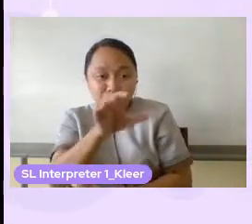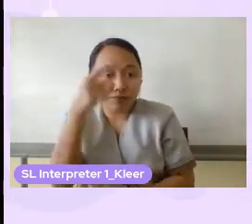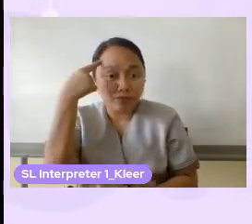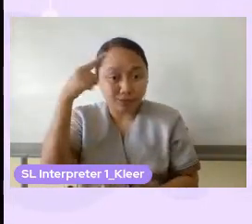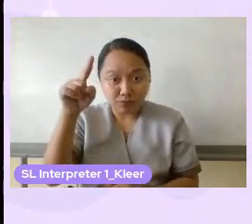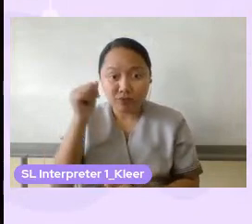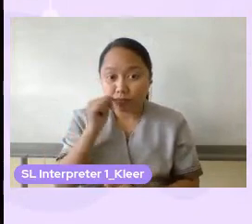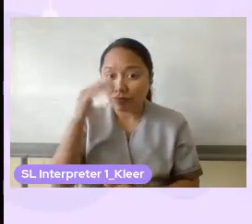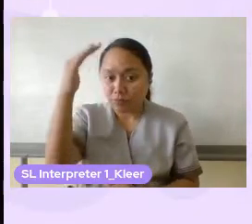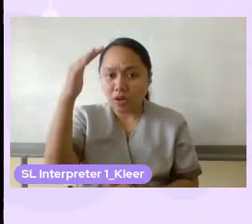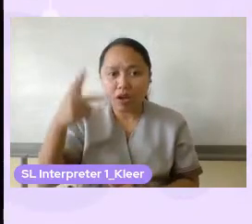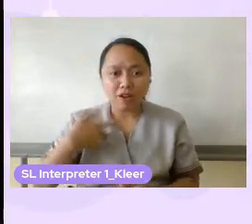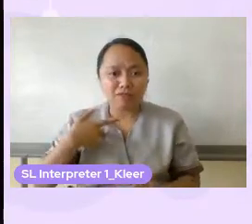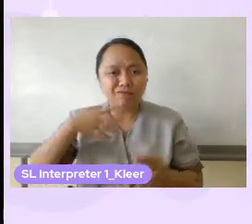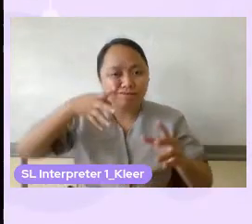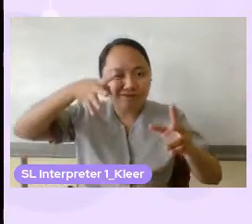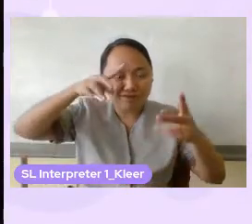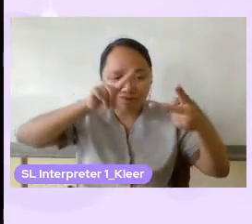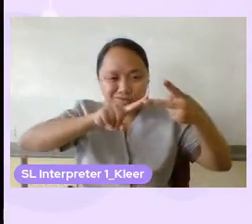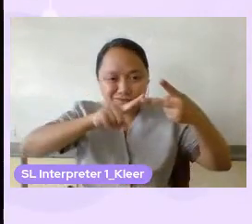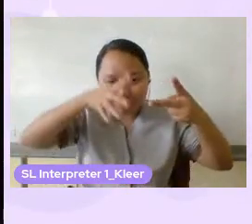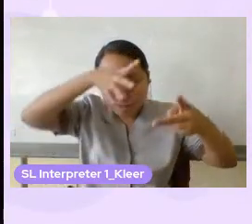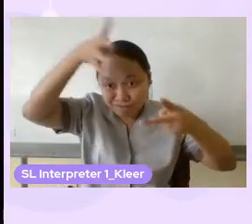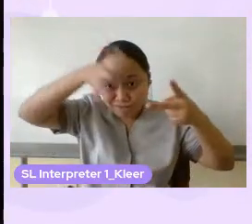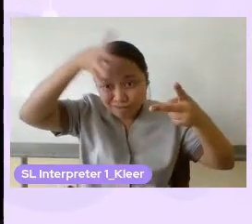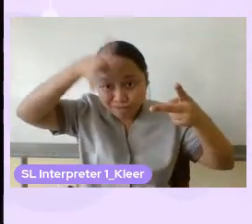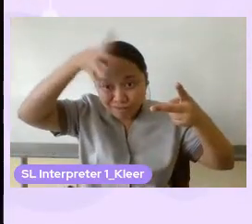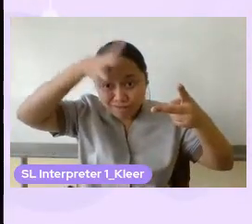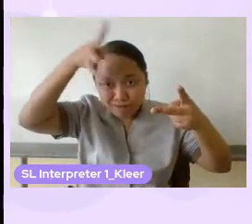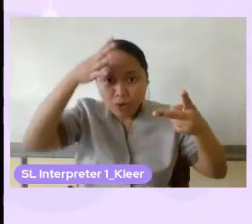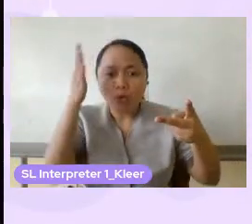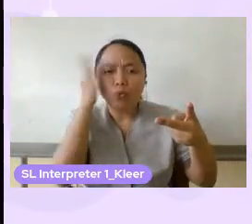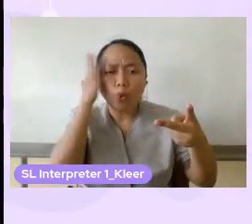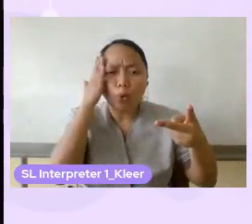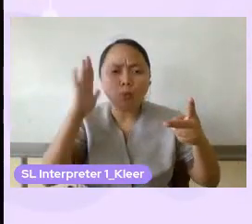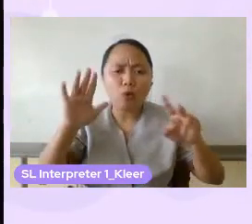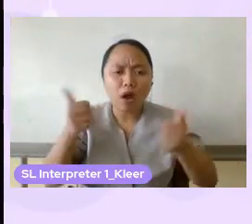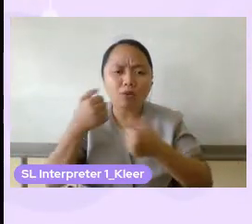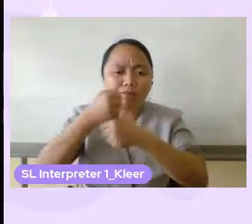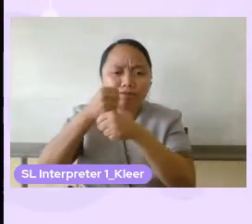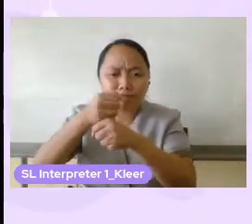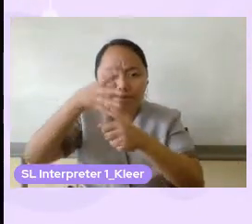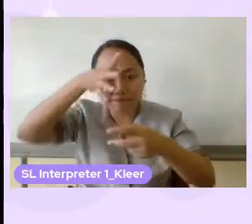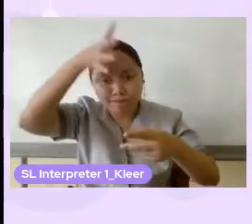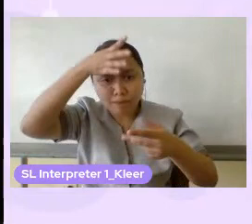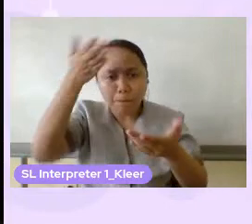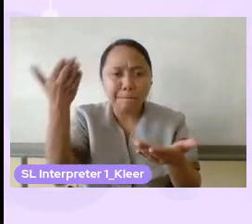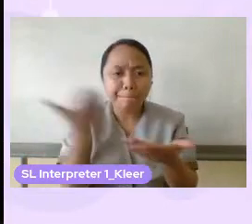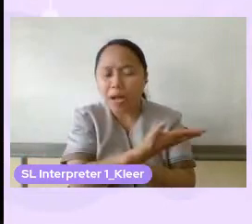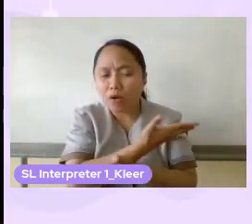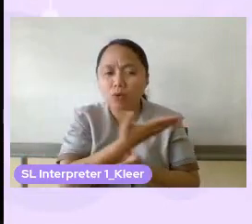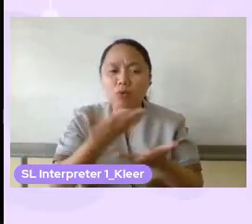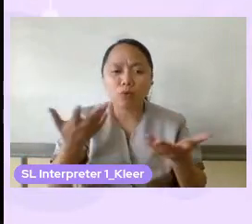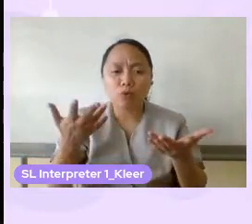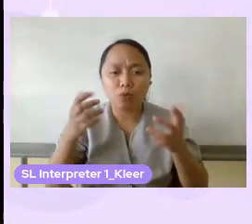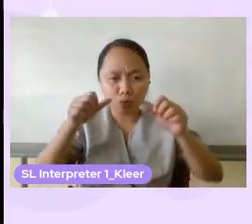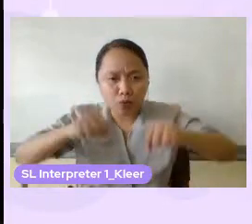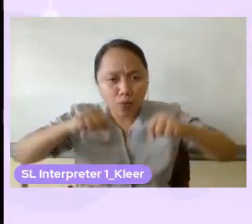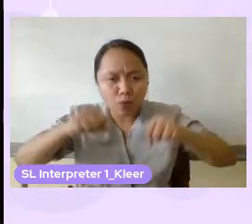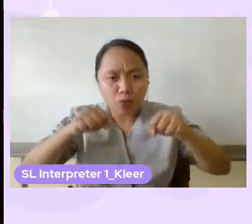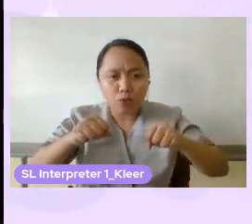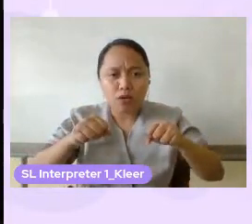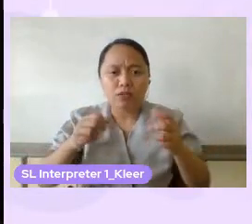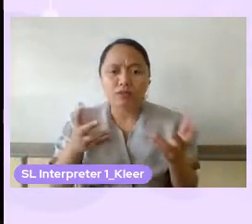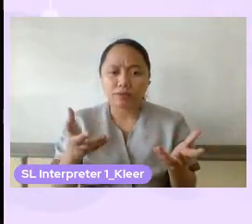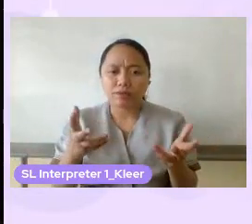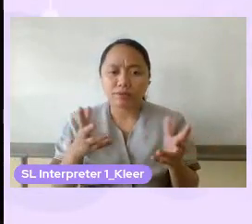ng ways to think of new things, new ways, new businesses, enterprises, kung saan makakapag-income tayo, makakapag-participate tayo. Number